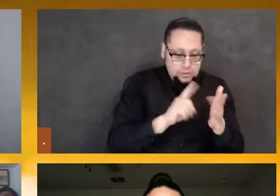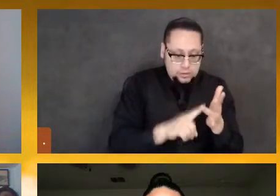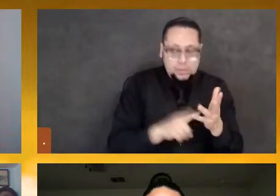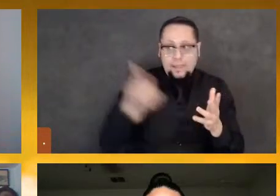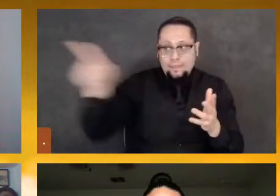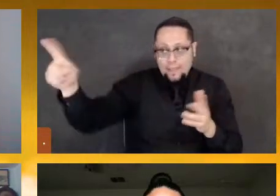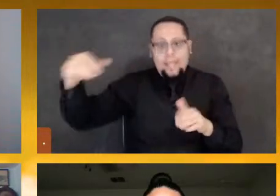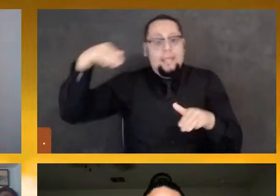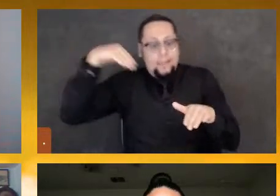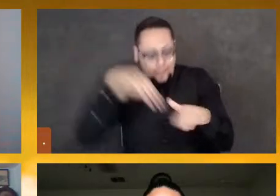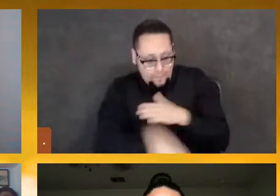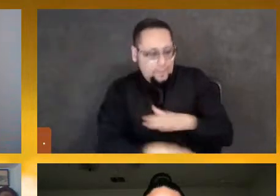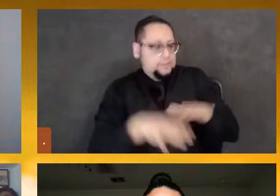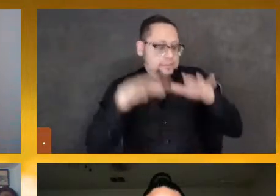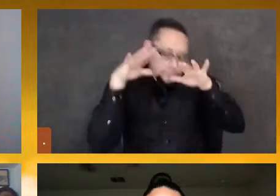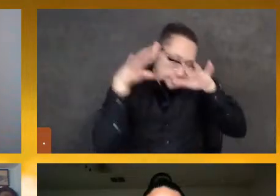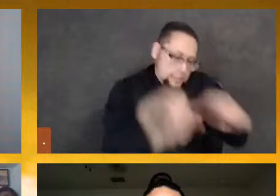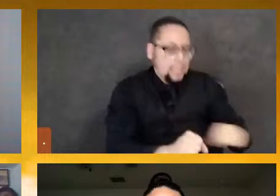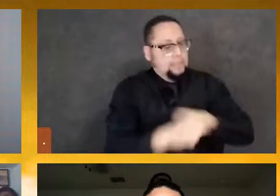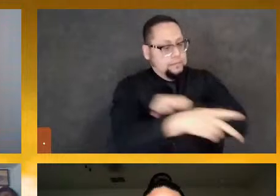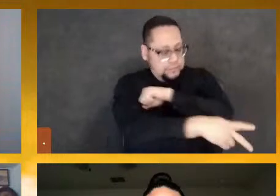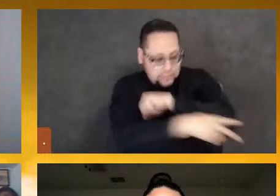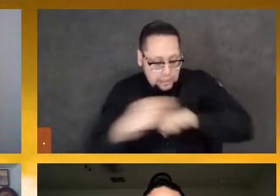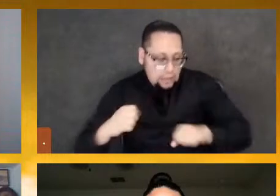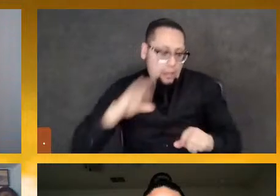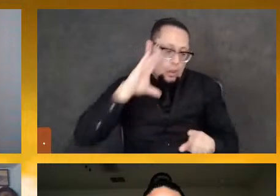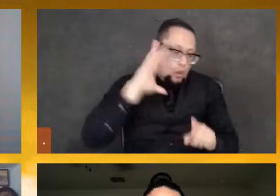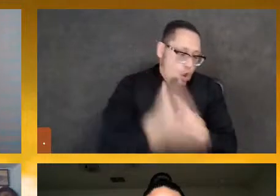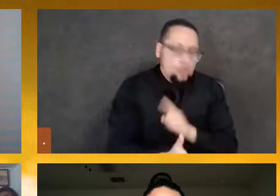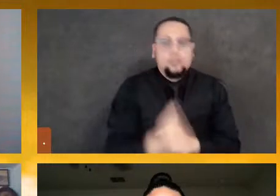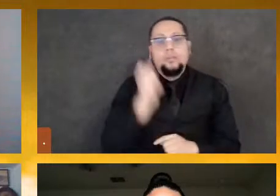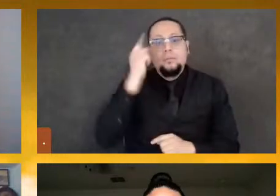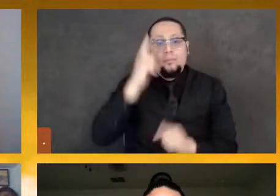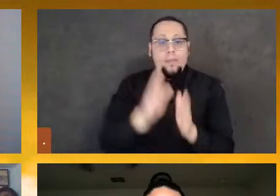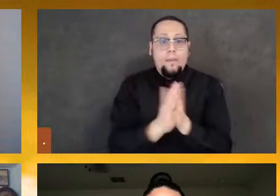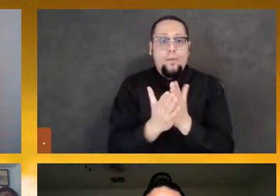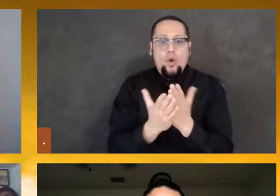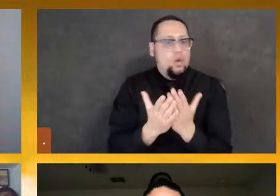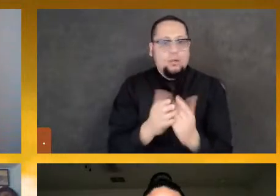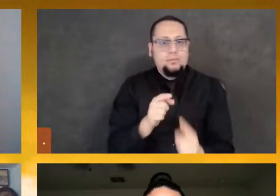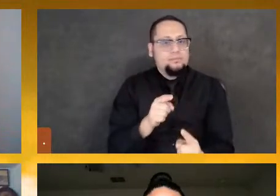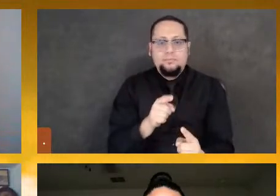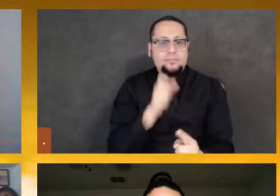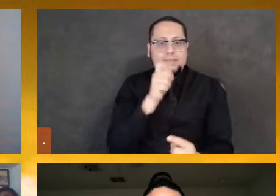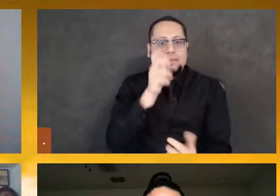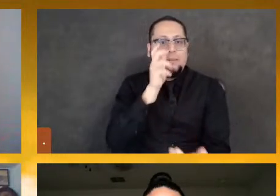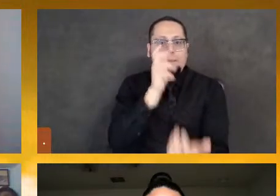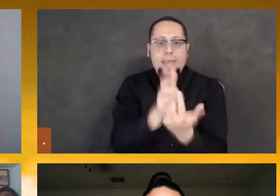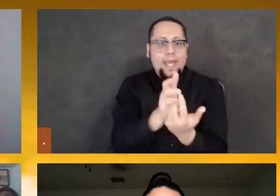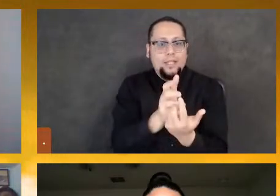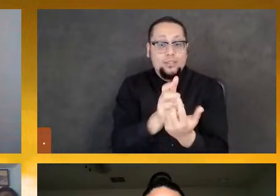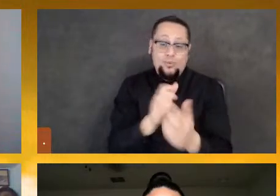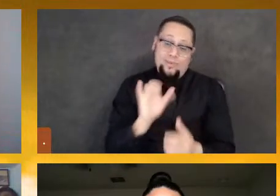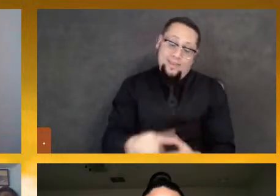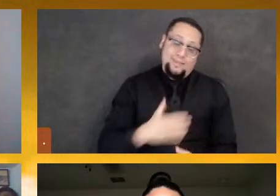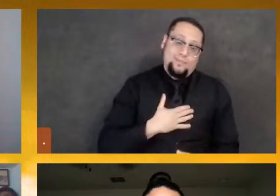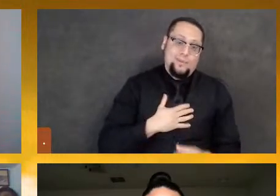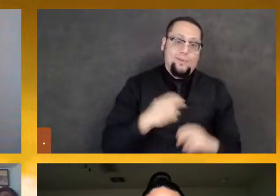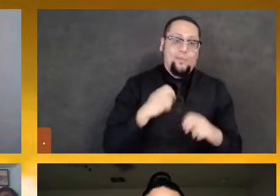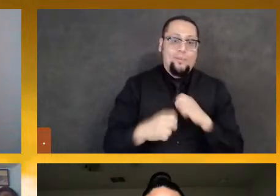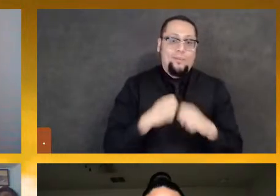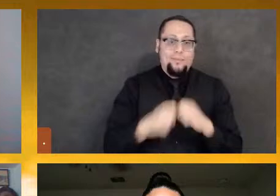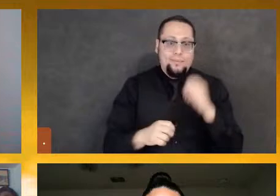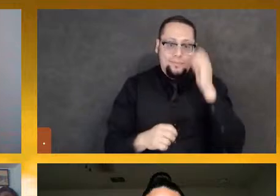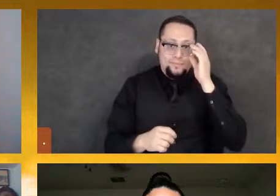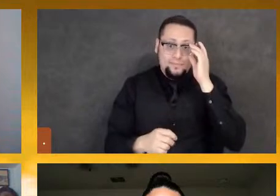over, stealing, destroying cultures, I don't have a textbook to match. So that's one of the issues that I have faced. And